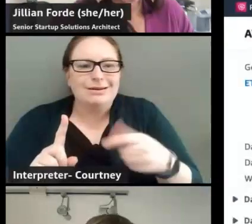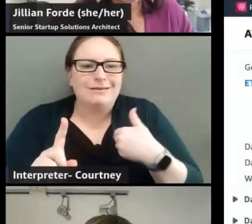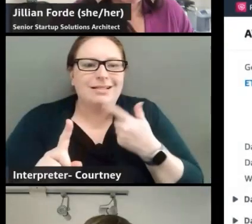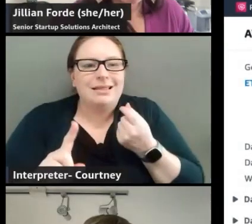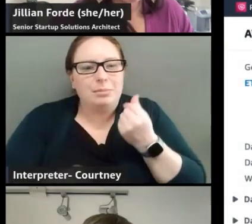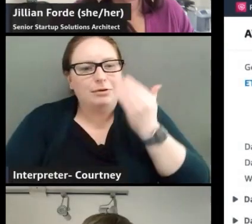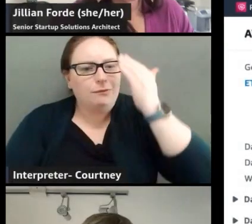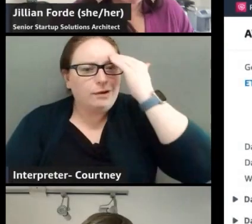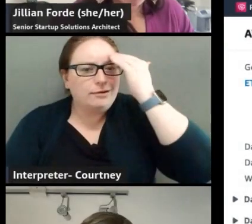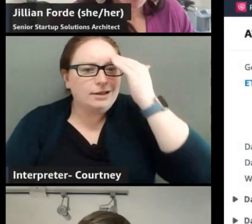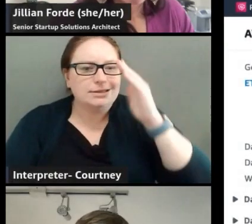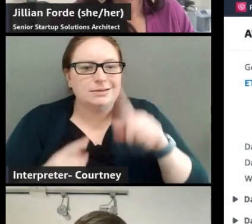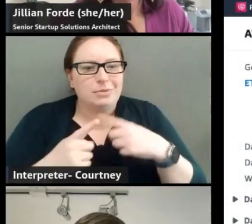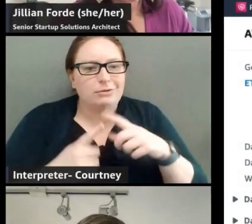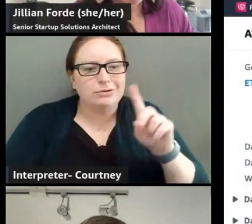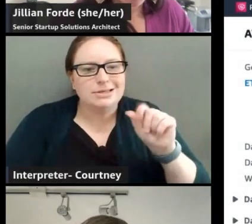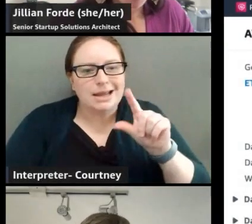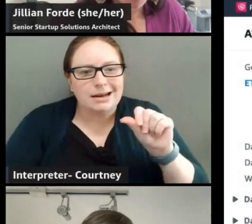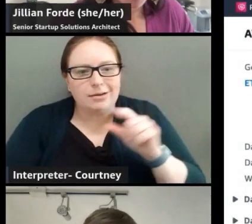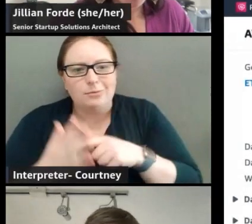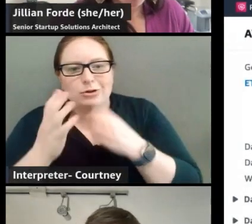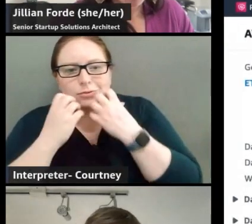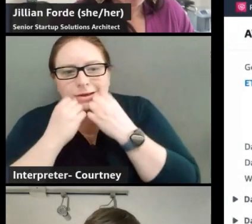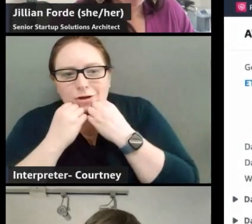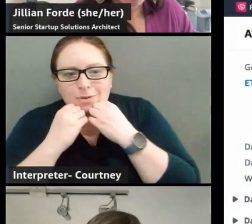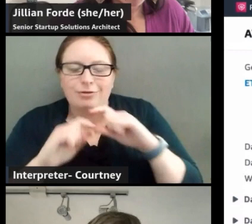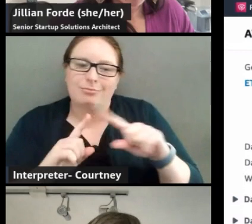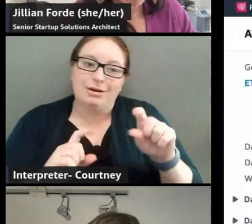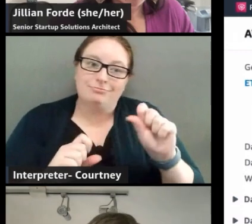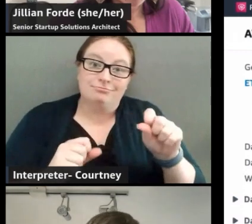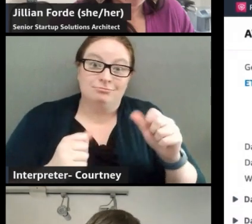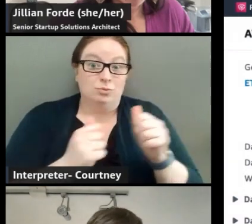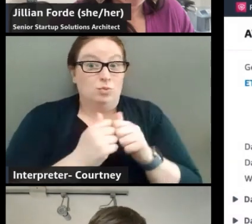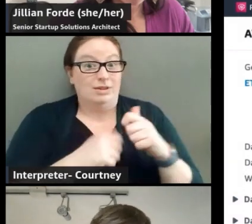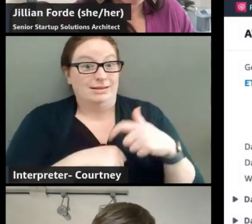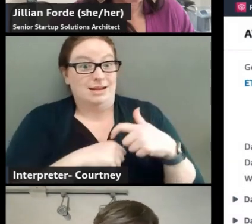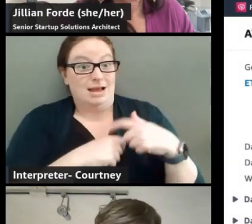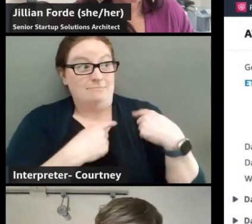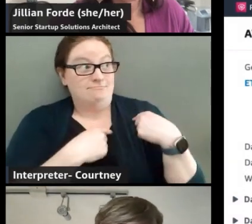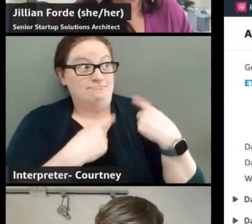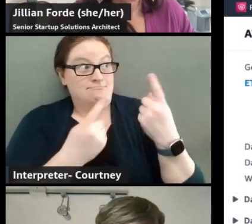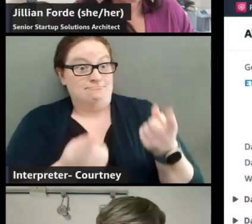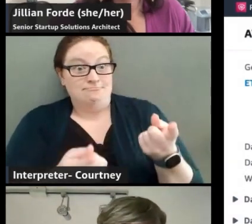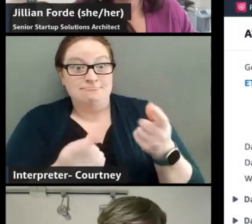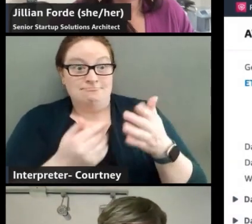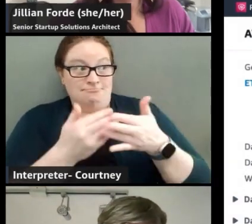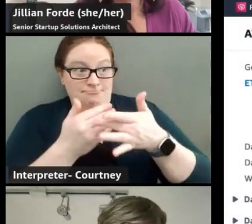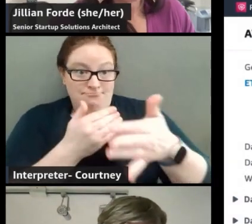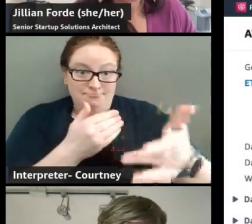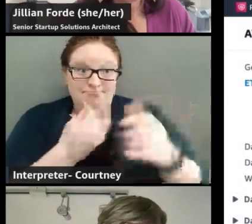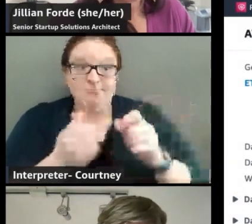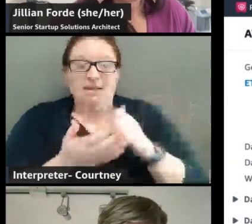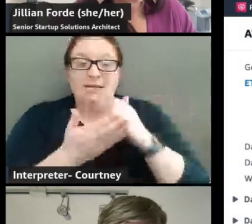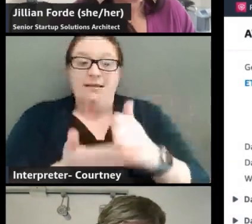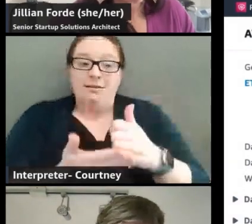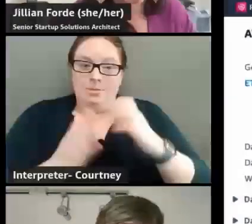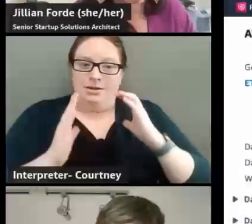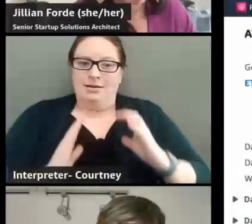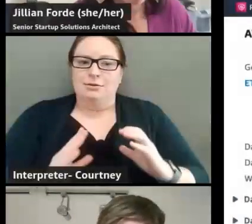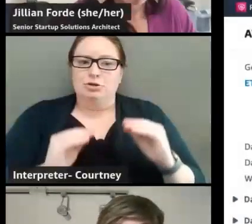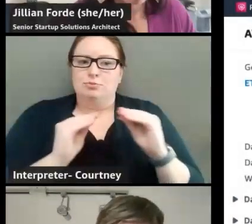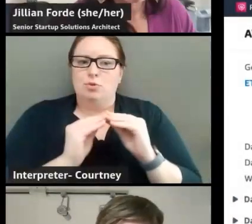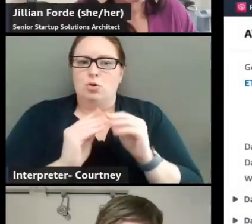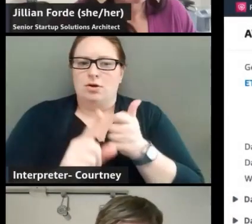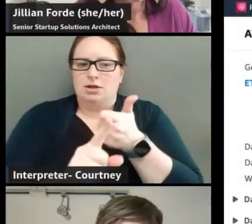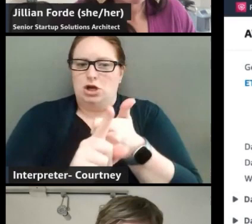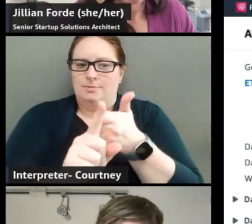data is and what you actually care about. But with time, yeah, hopefully we can get better at helping our customers do that more autonomously.